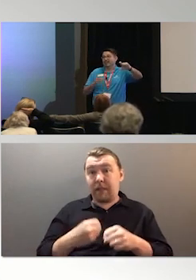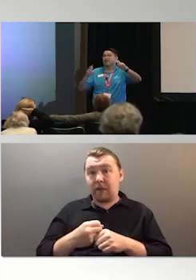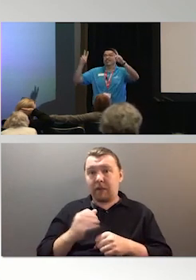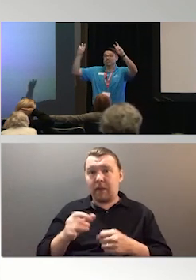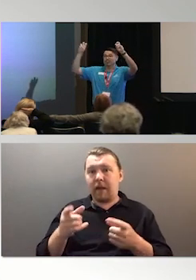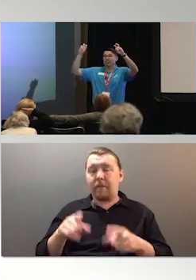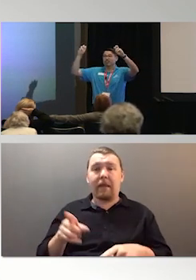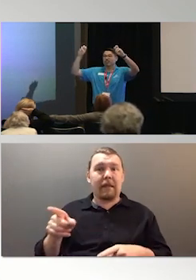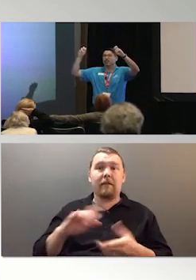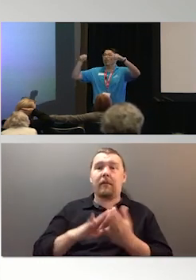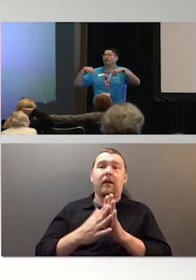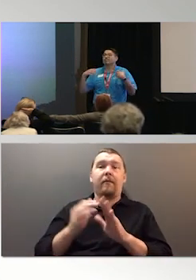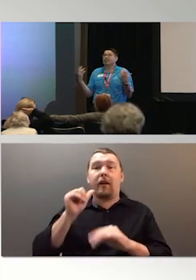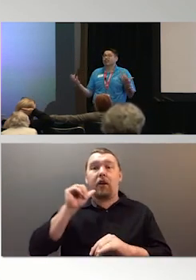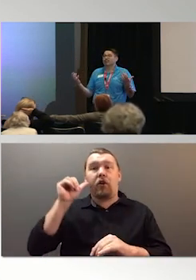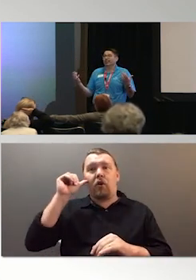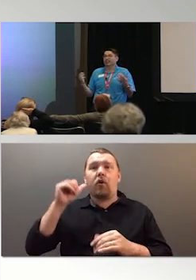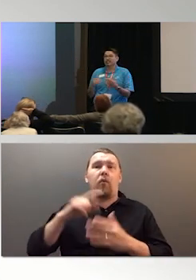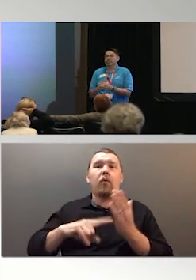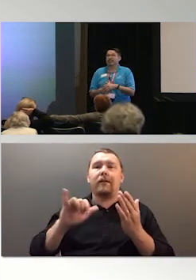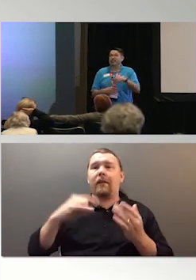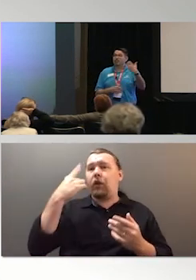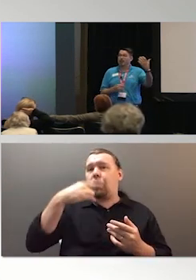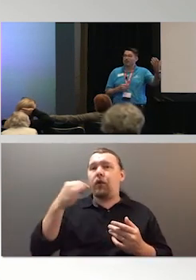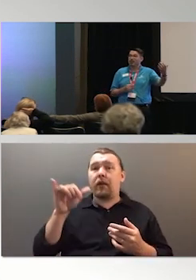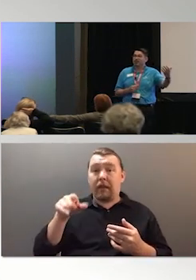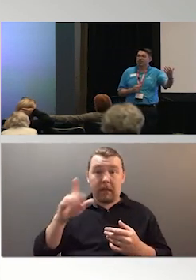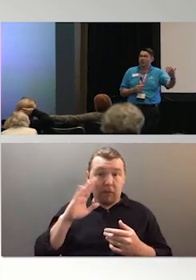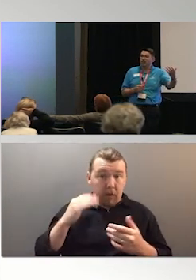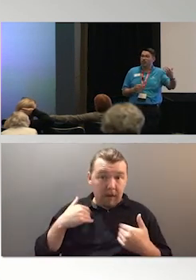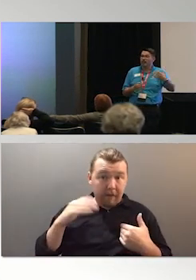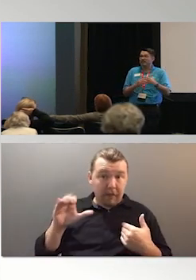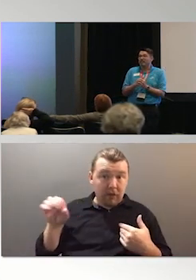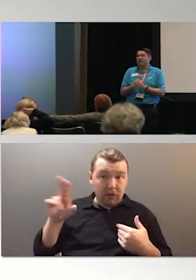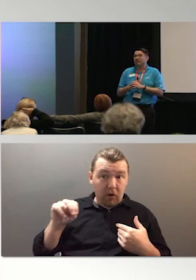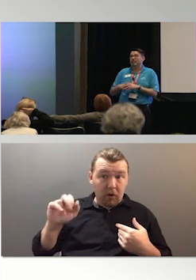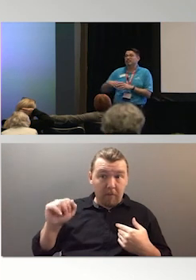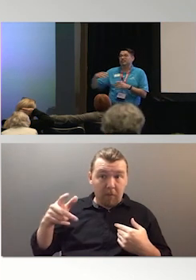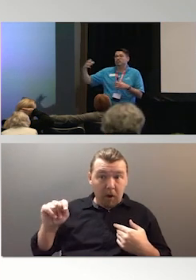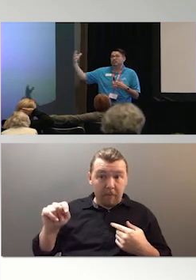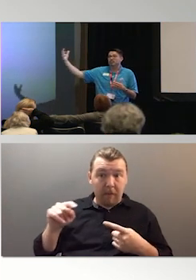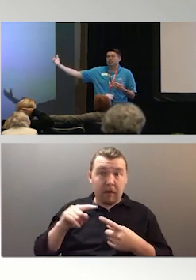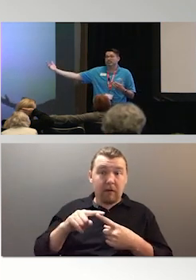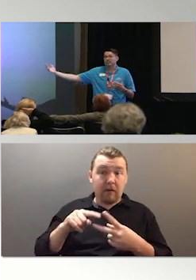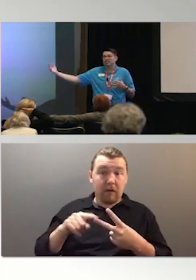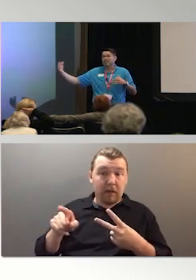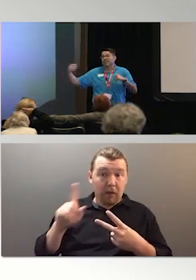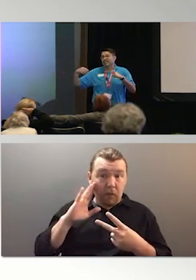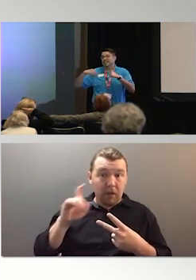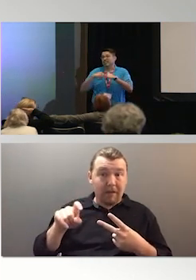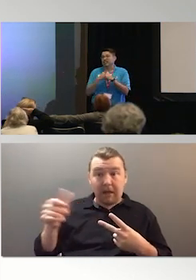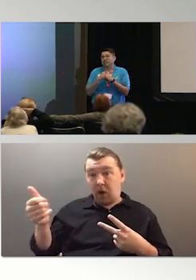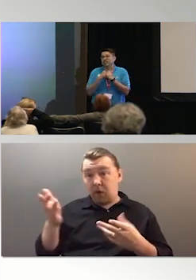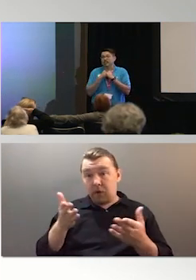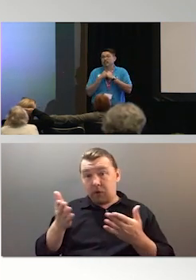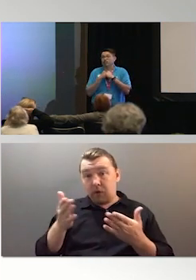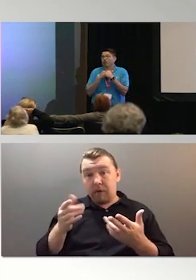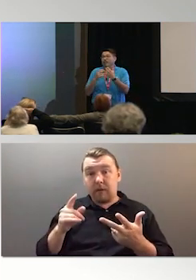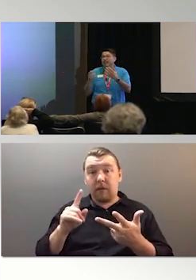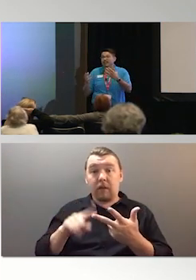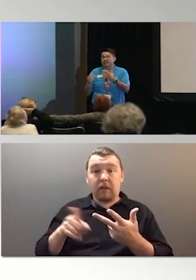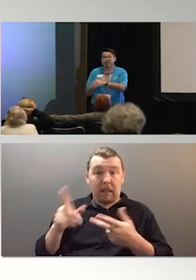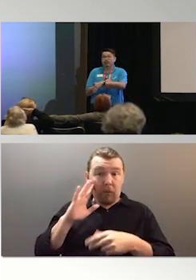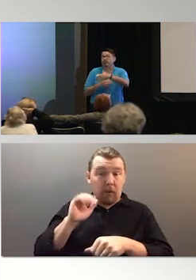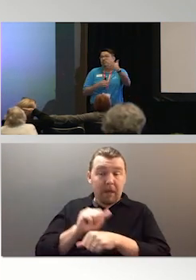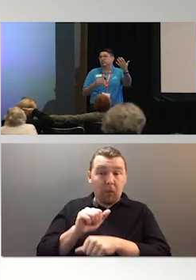he's becoming an adult. What does that look like? Is he going to have an apartment on his own? Is he going to need additional services? Is he going to be